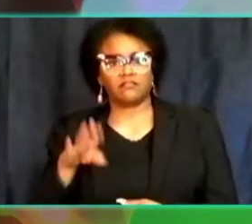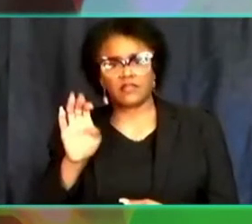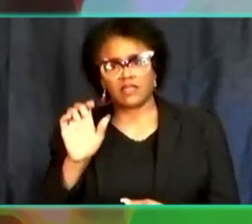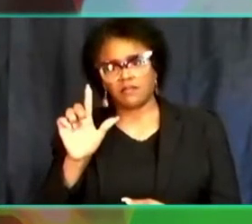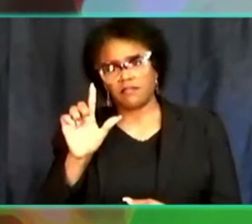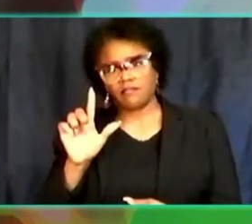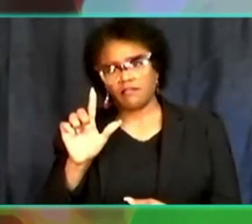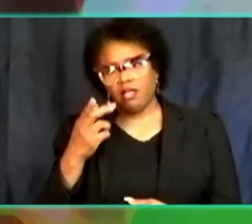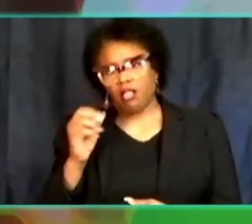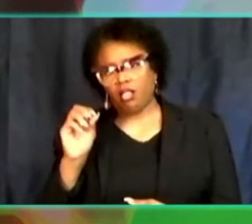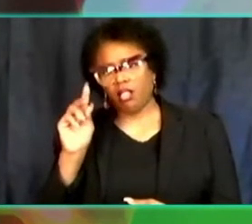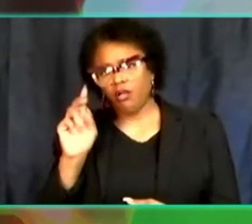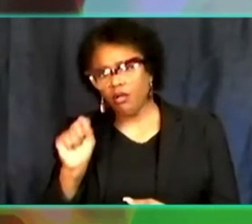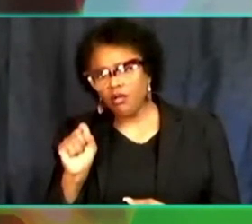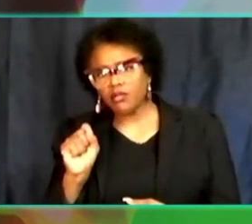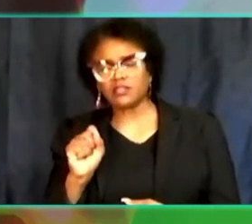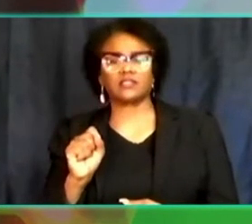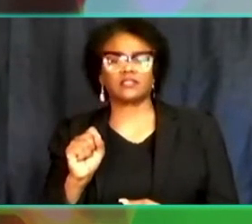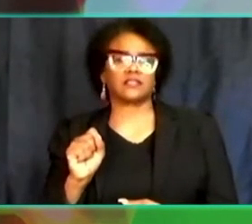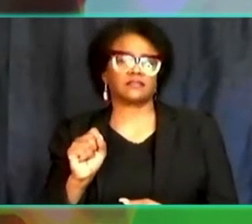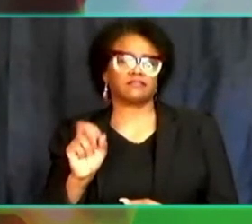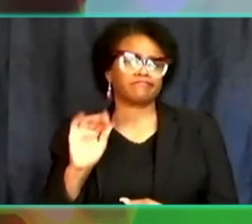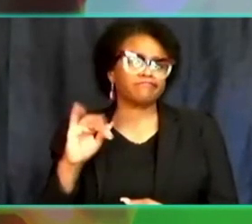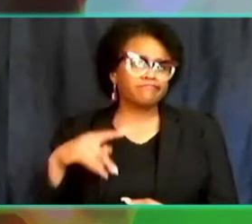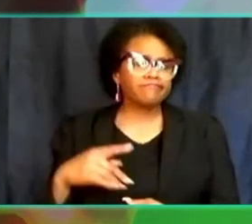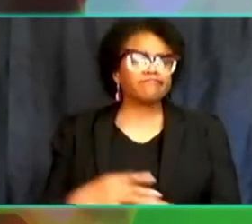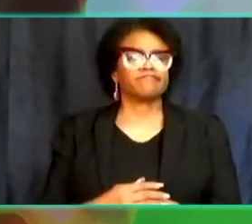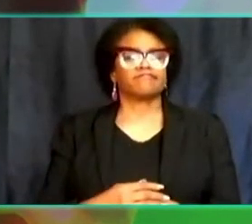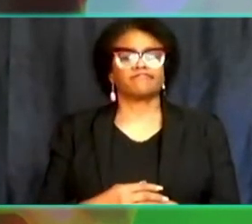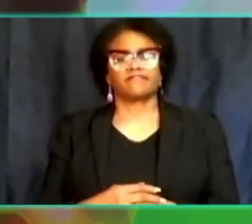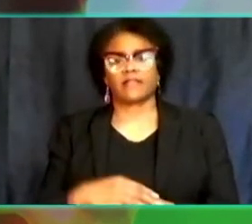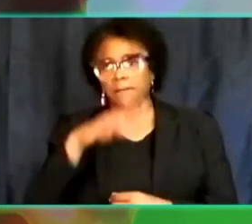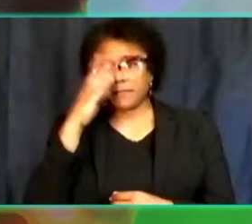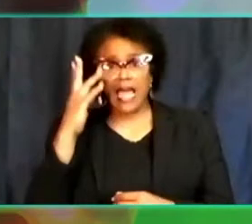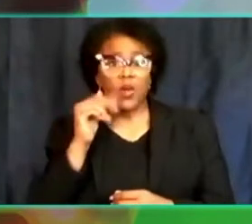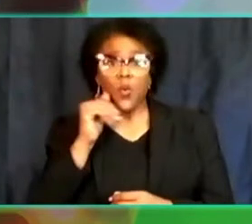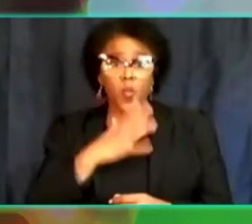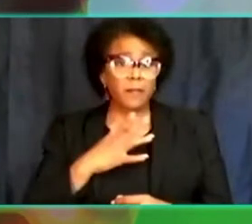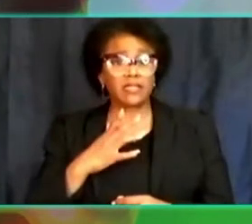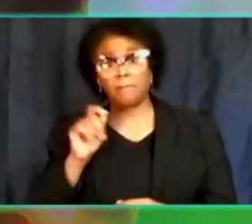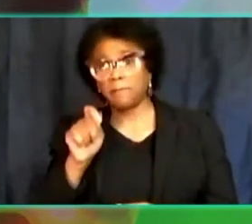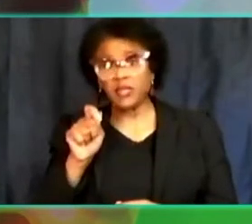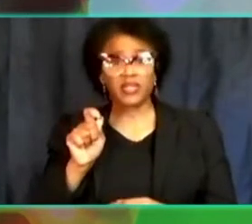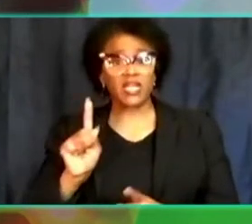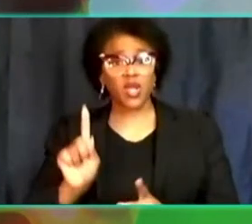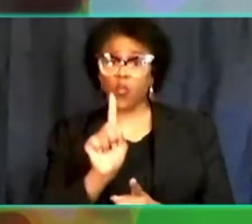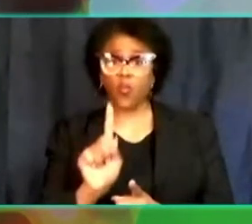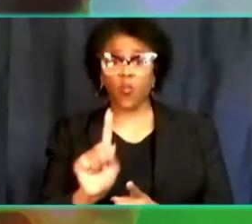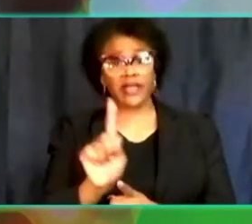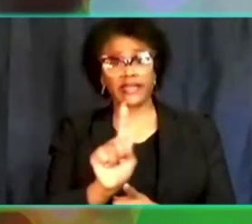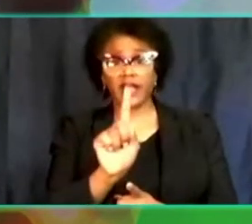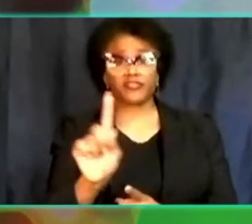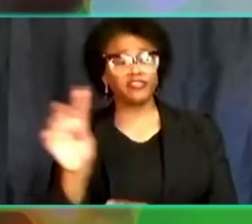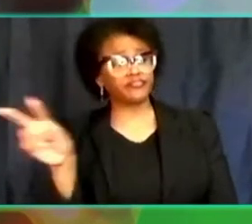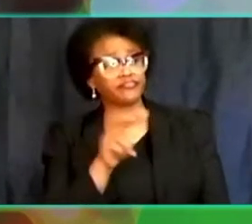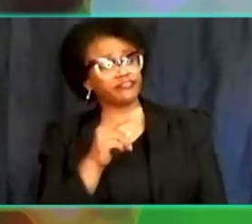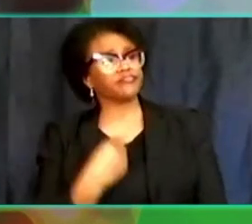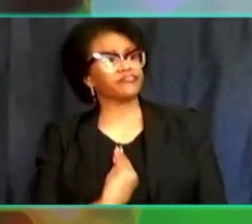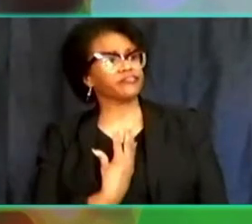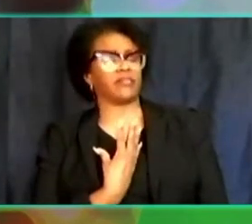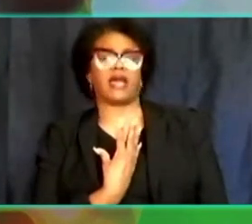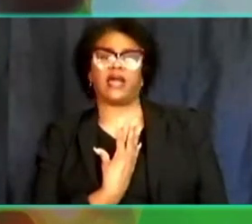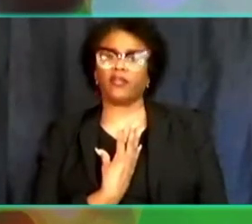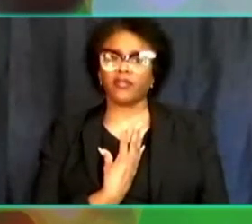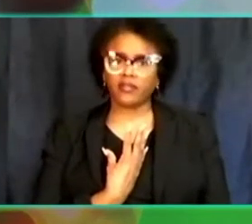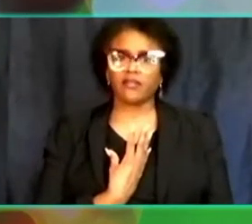Power, like Black women, period, walking down the street. Like I'm just influenced by so